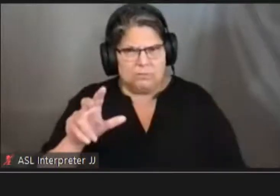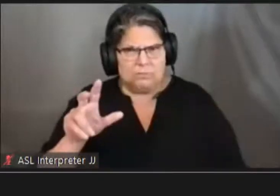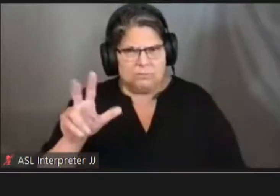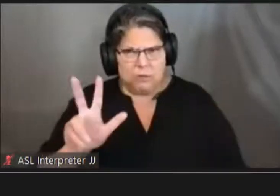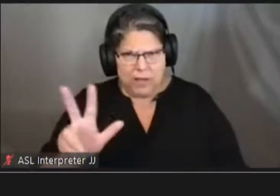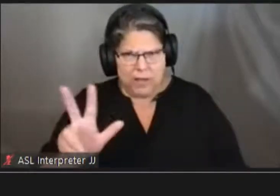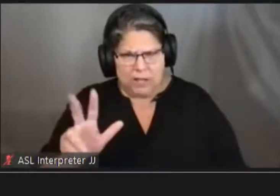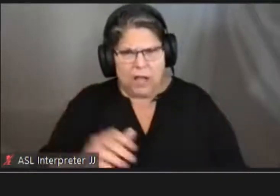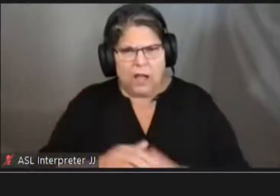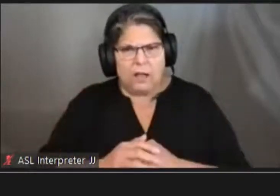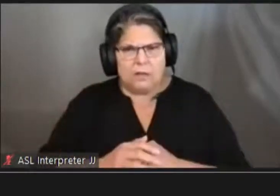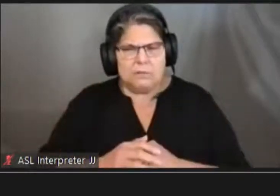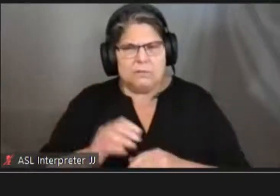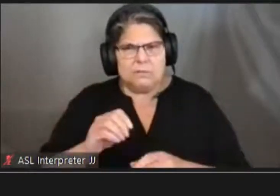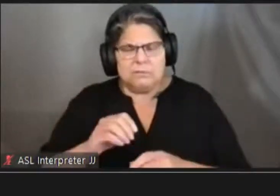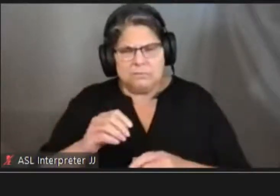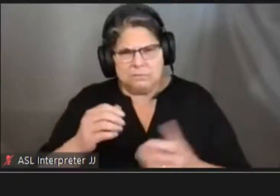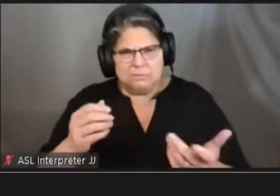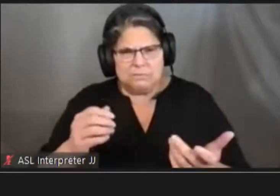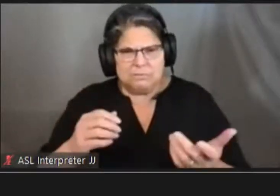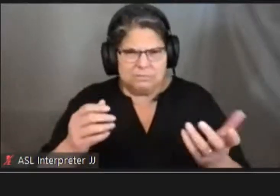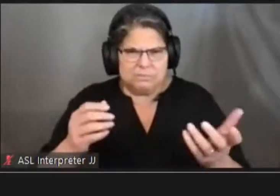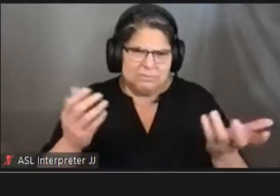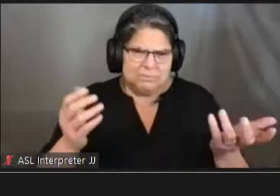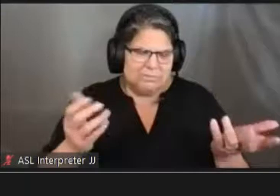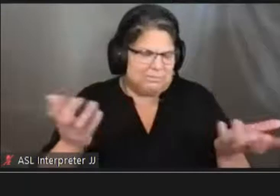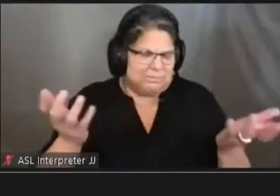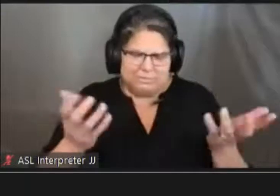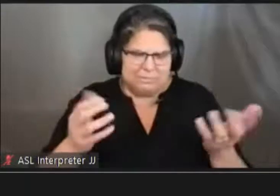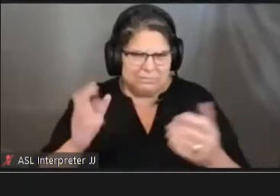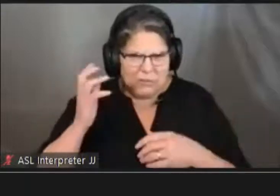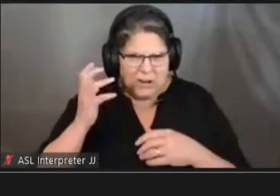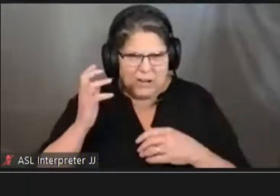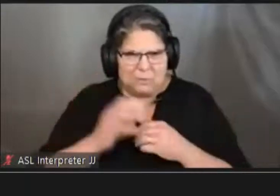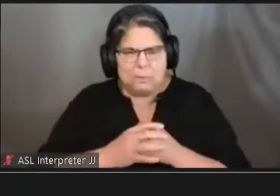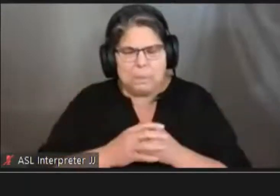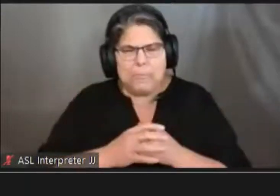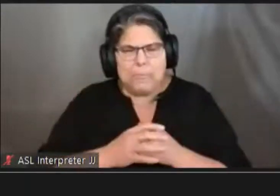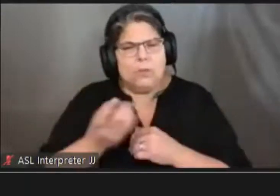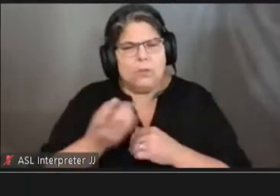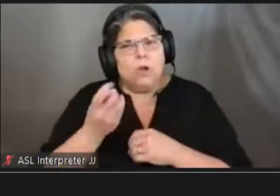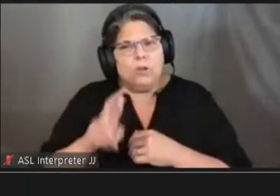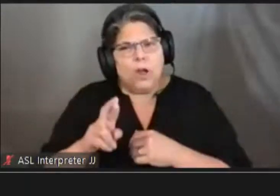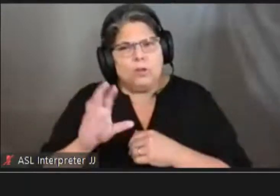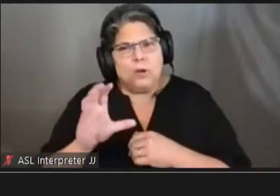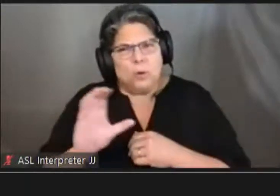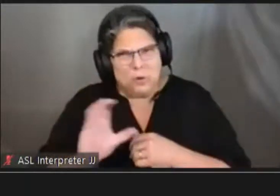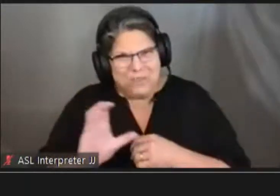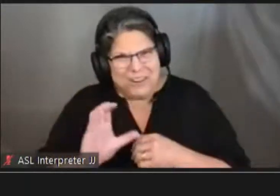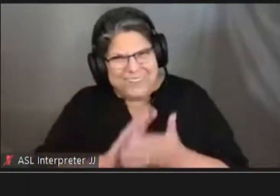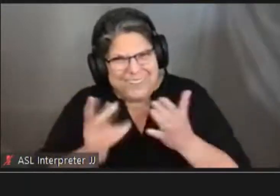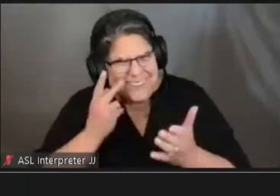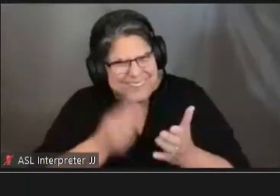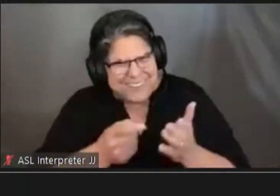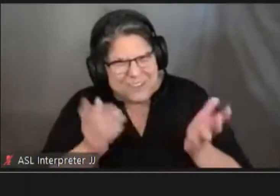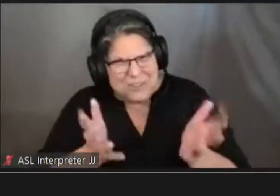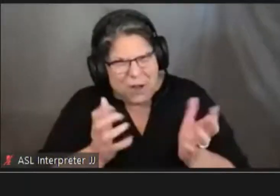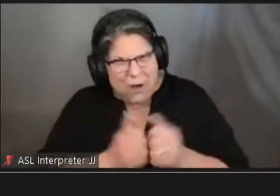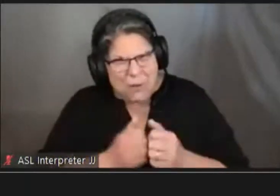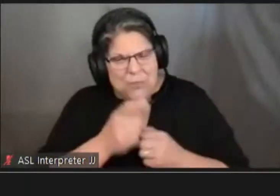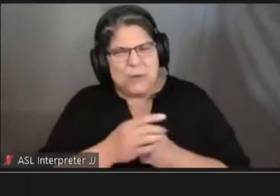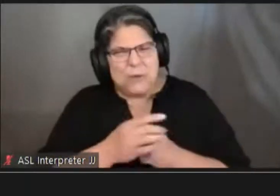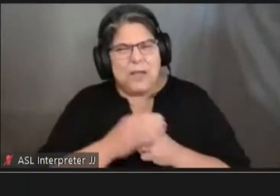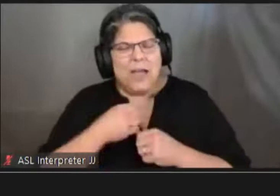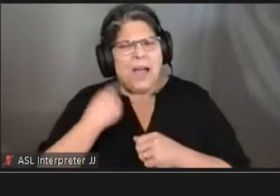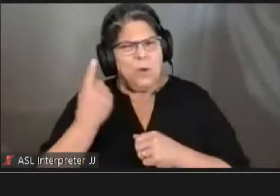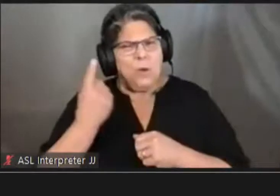and Ukiah or 90.7 in Philo. So Dr. Coren, it's nice to see you and talk with you. I wonder, we